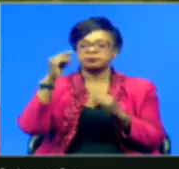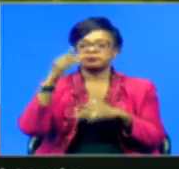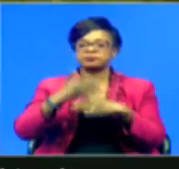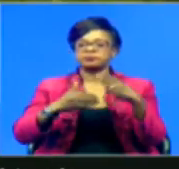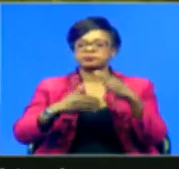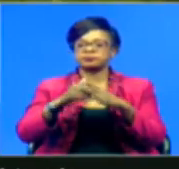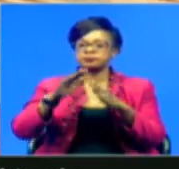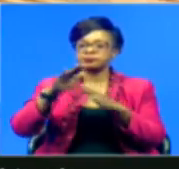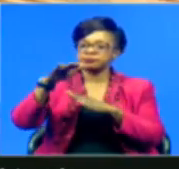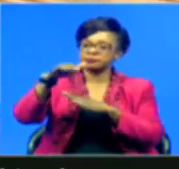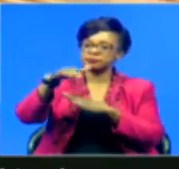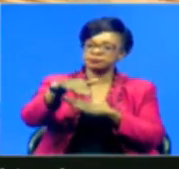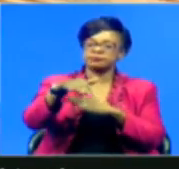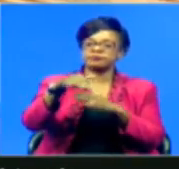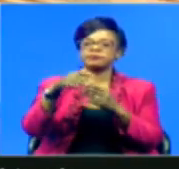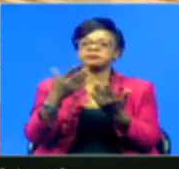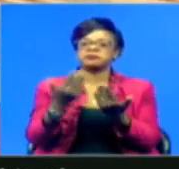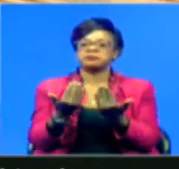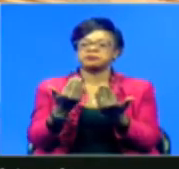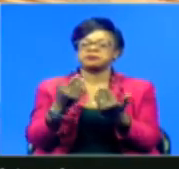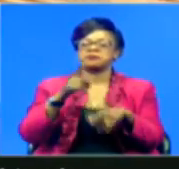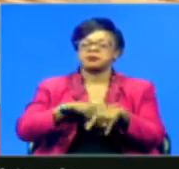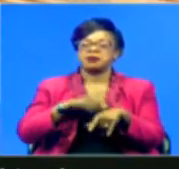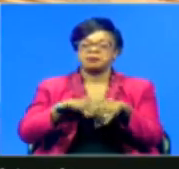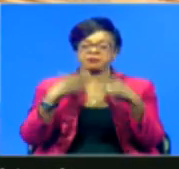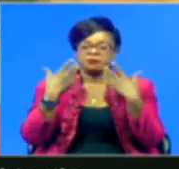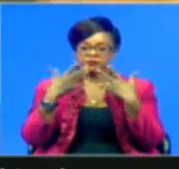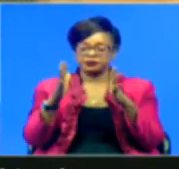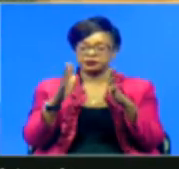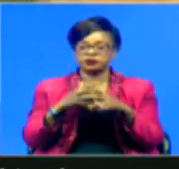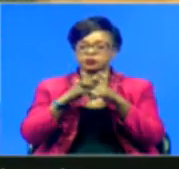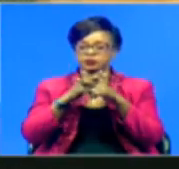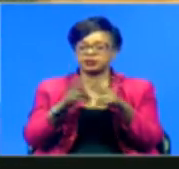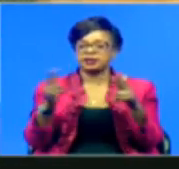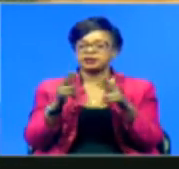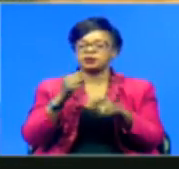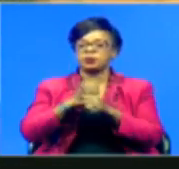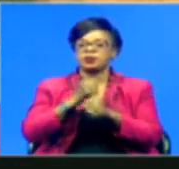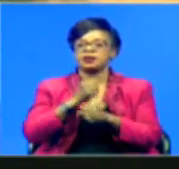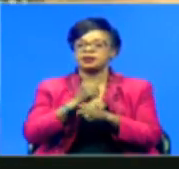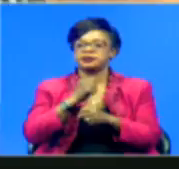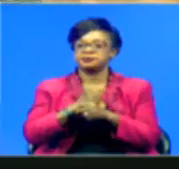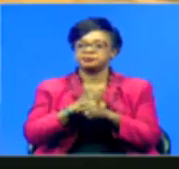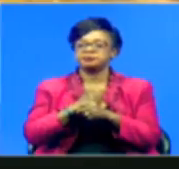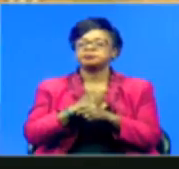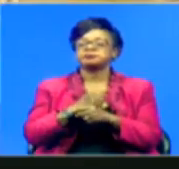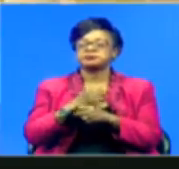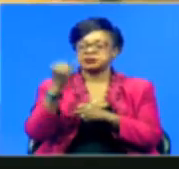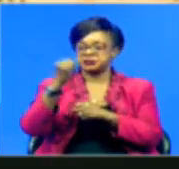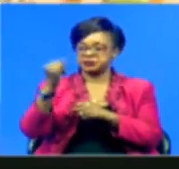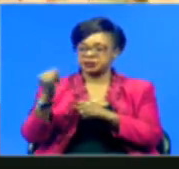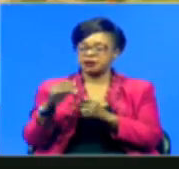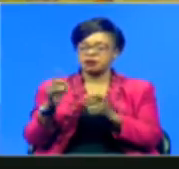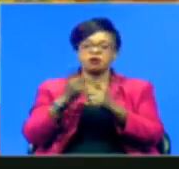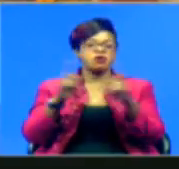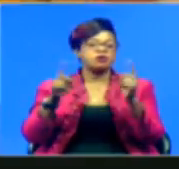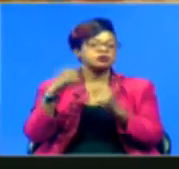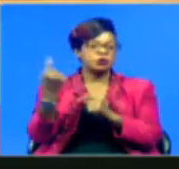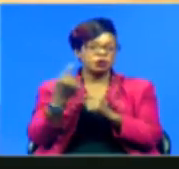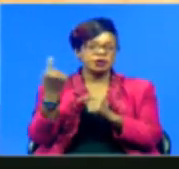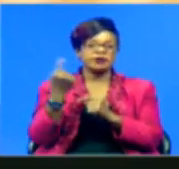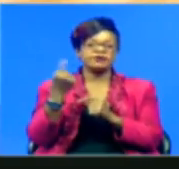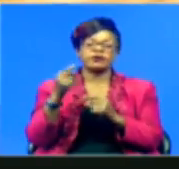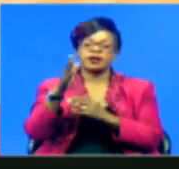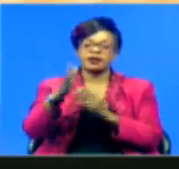is said to be iconic once operations fully begin here. It is an artistic design that will not only be home to railway personnel